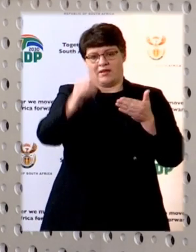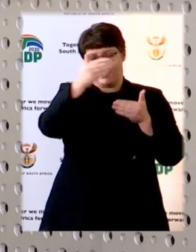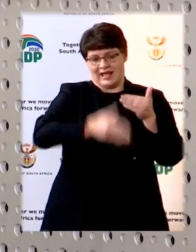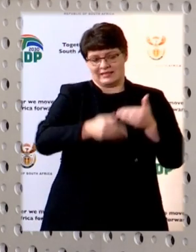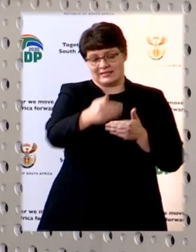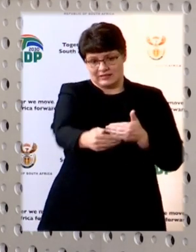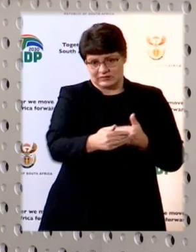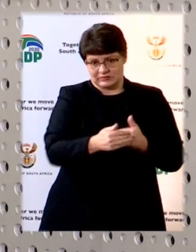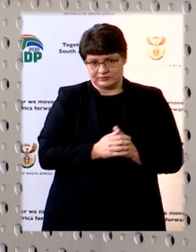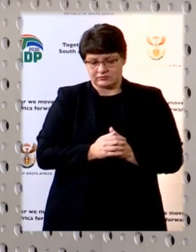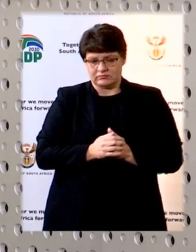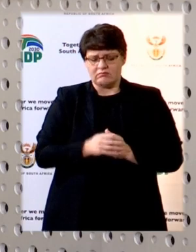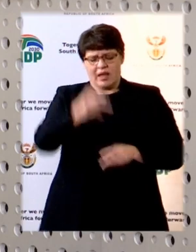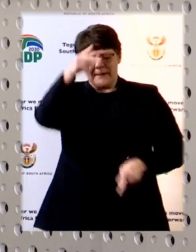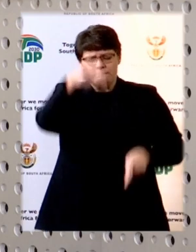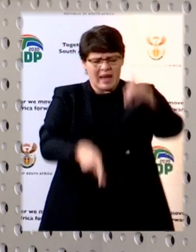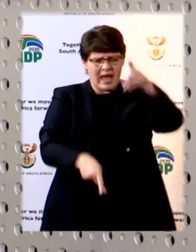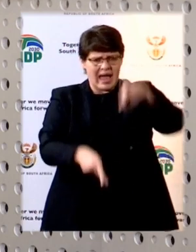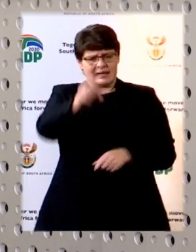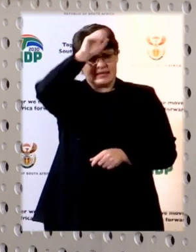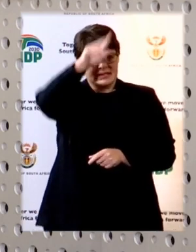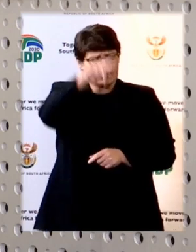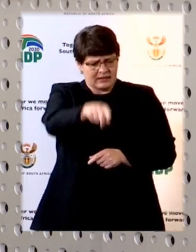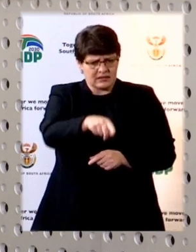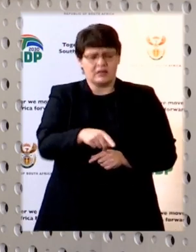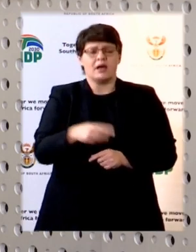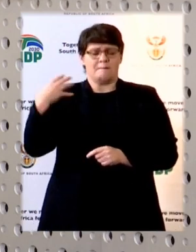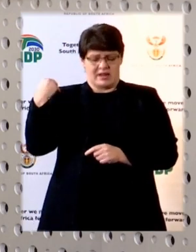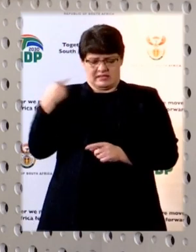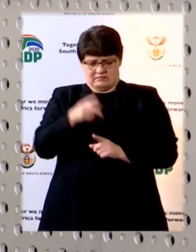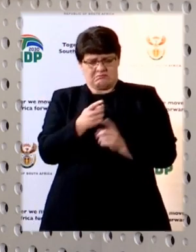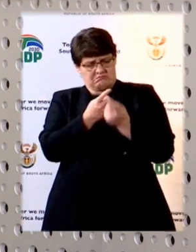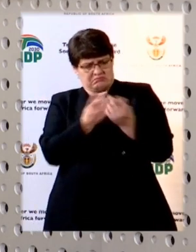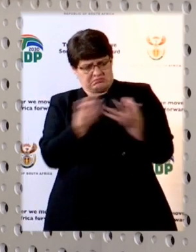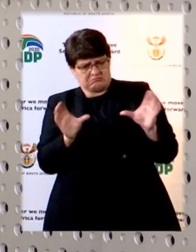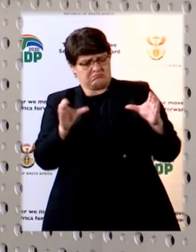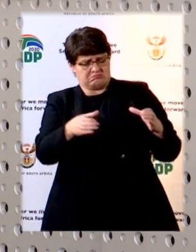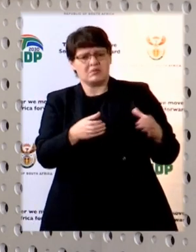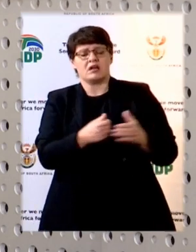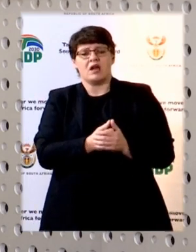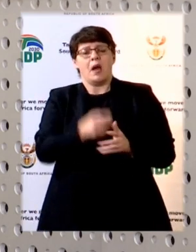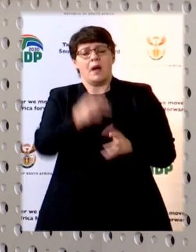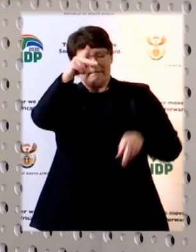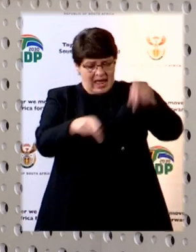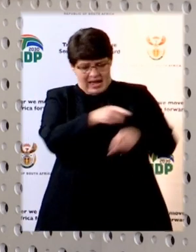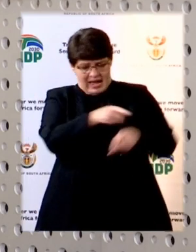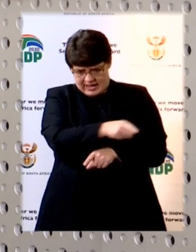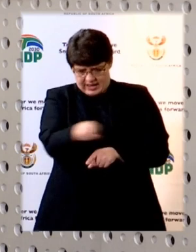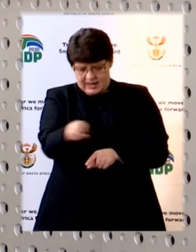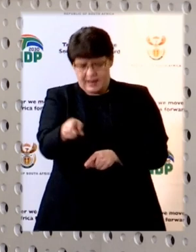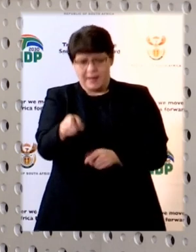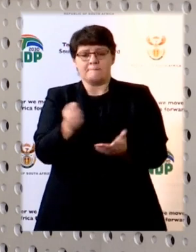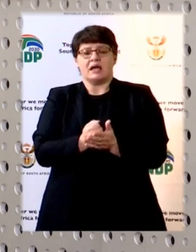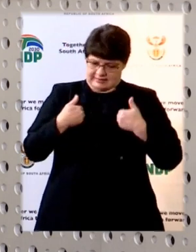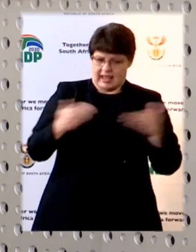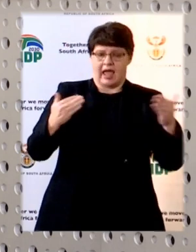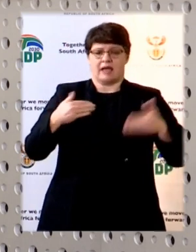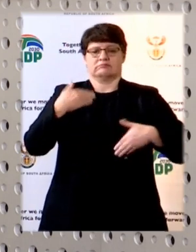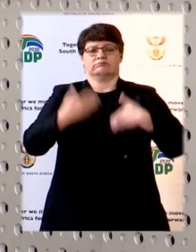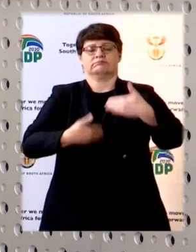the Department of Mineral Resources and Energy has issued a directive to all mining operations to ensure safe start-up